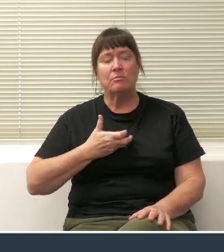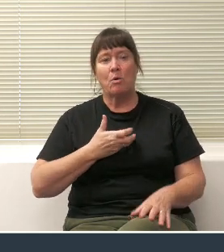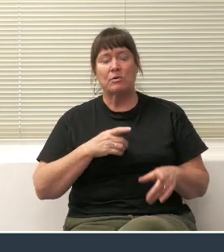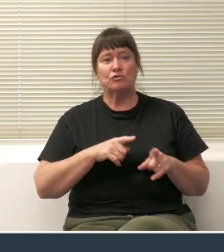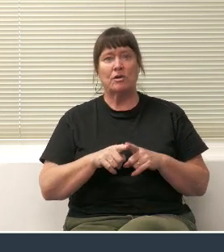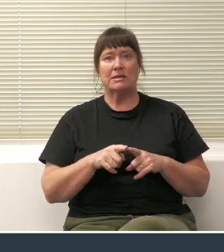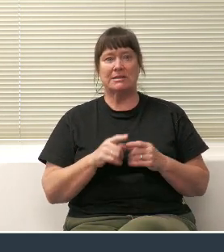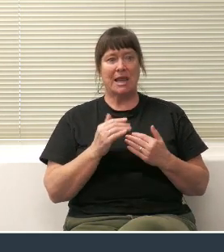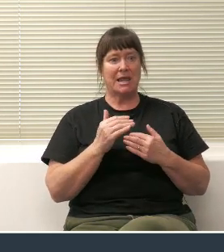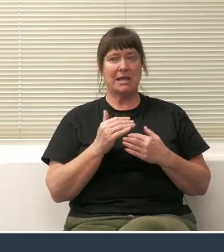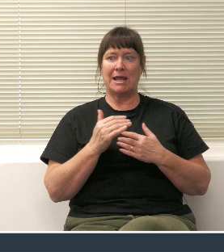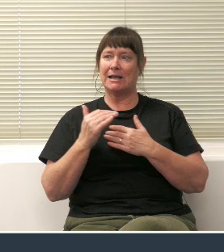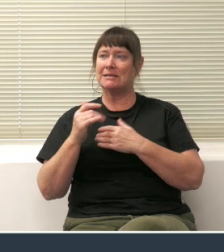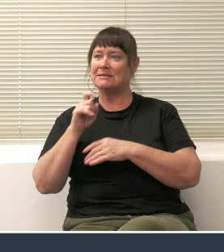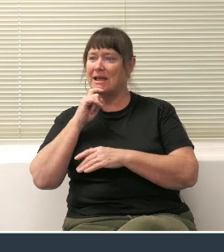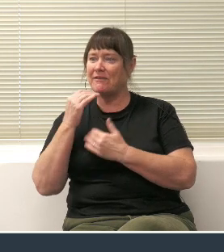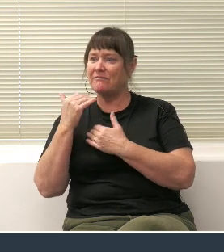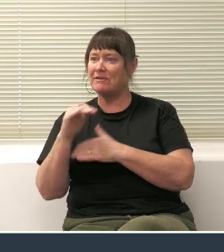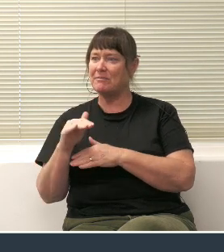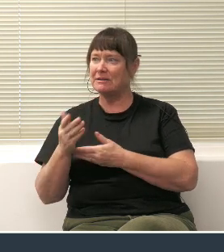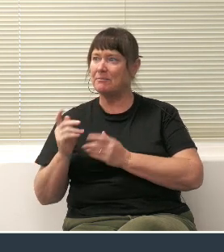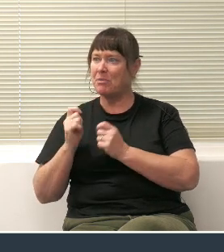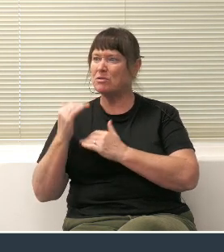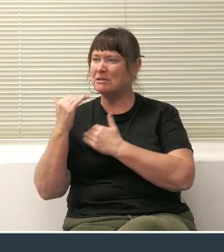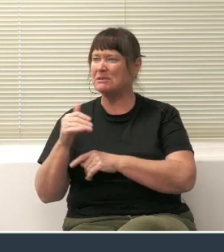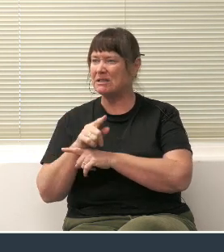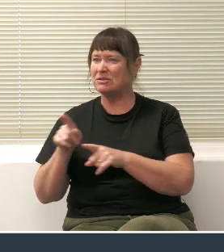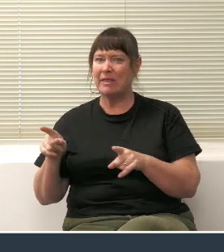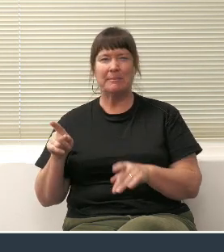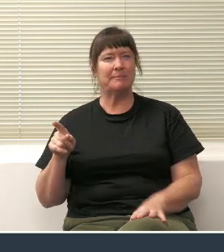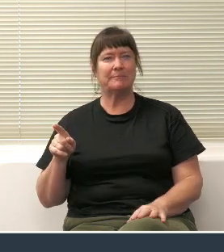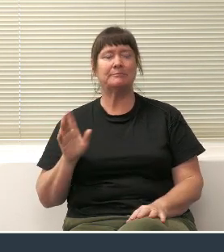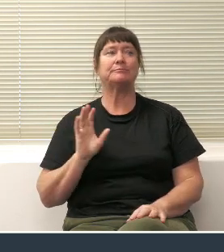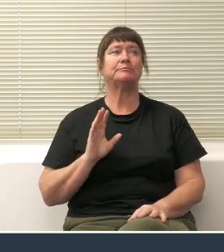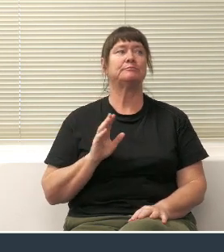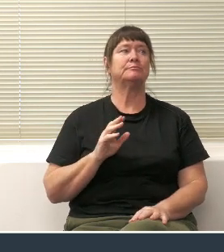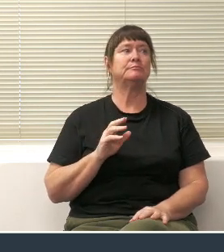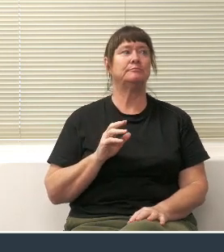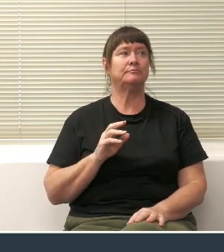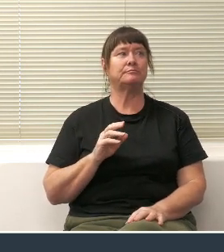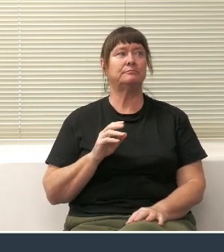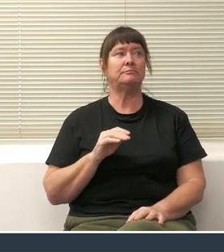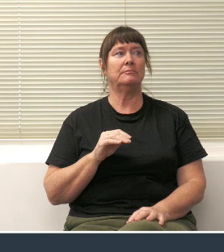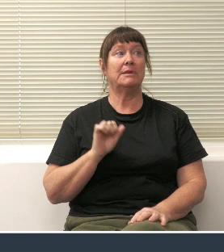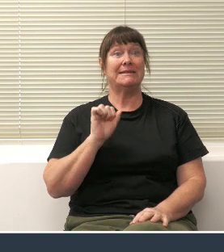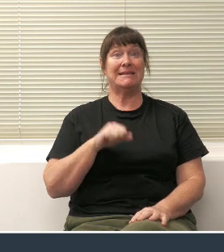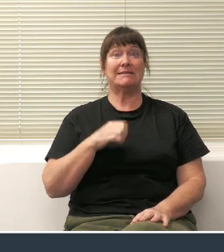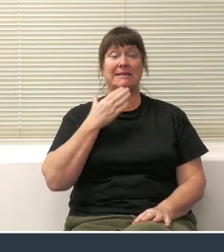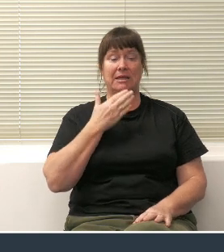to limit our staff in that way. So through the chair, thank you for that, Councillor Crown. I